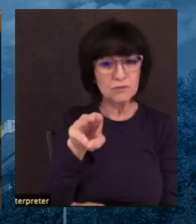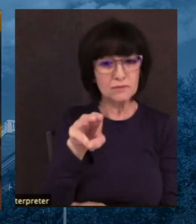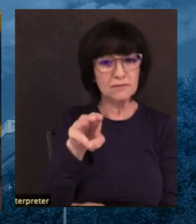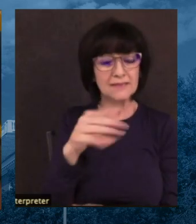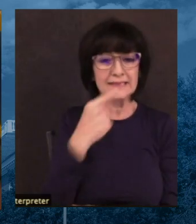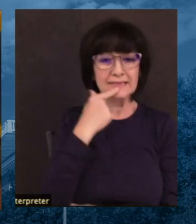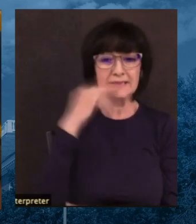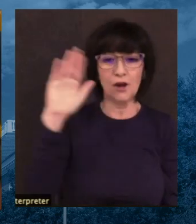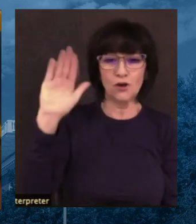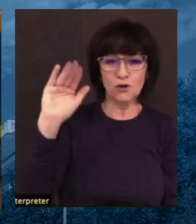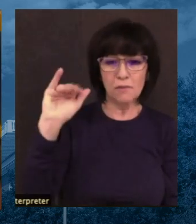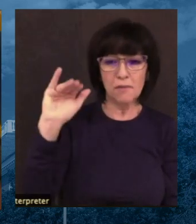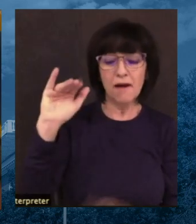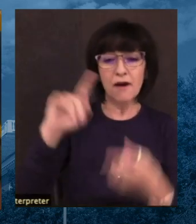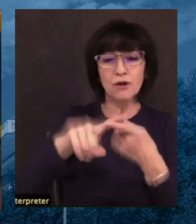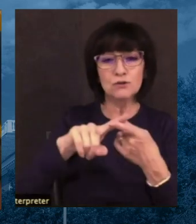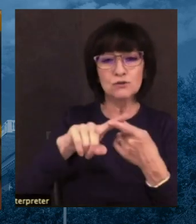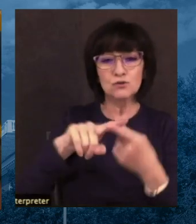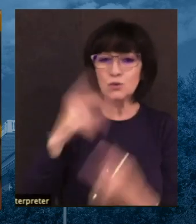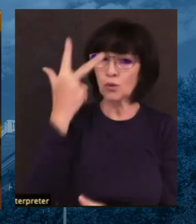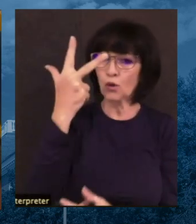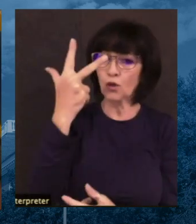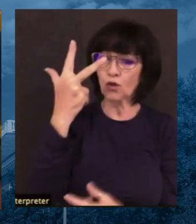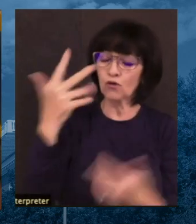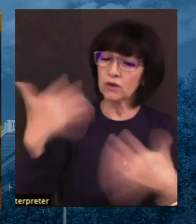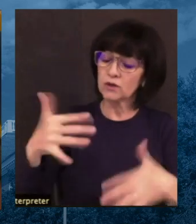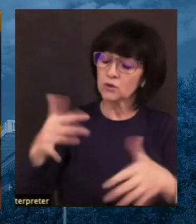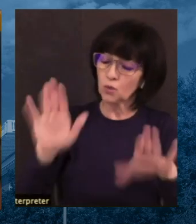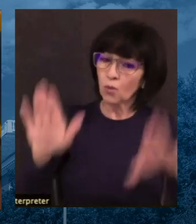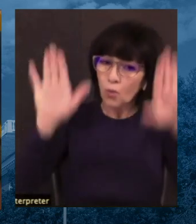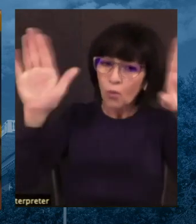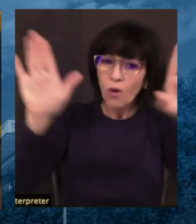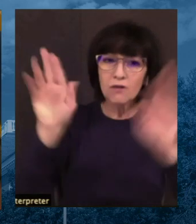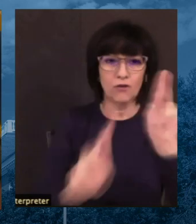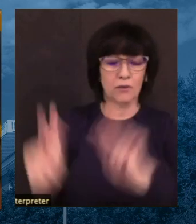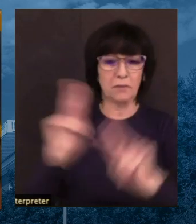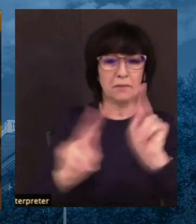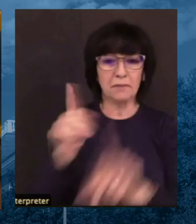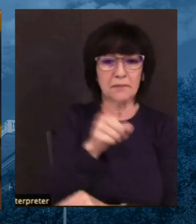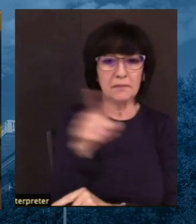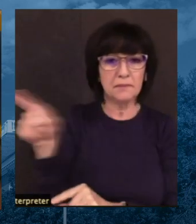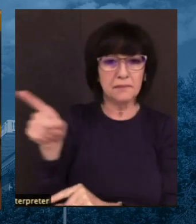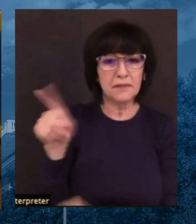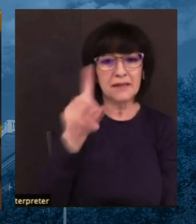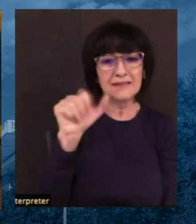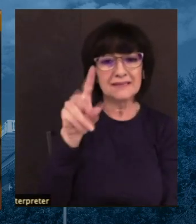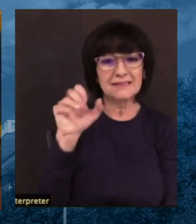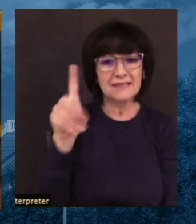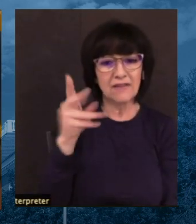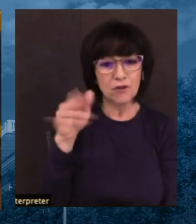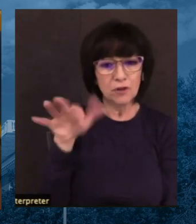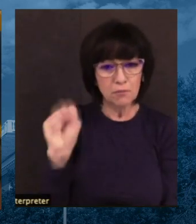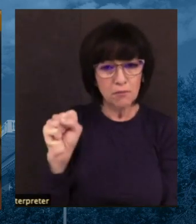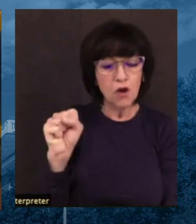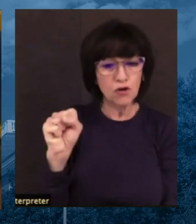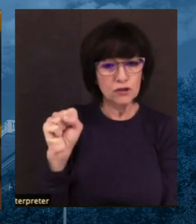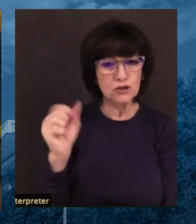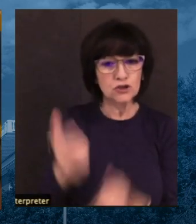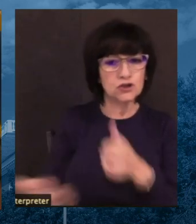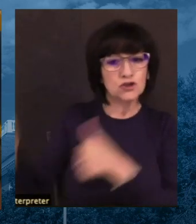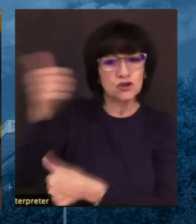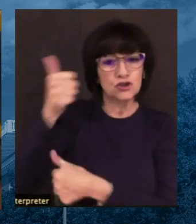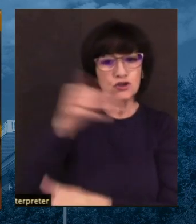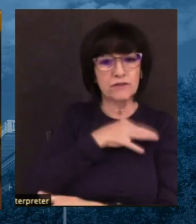goodbye to three very, very wonderful people. David Burris, the Chief of Staff for the Republican